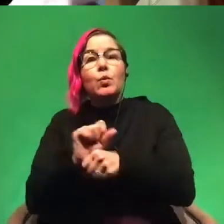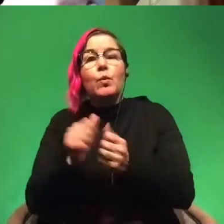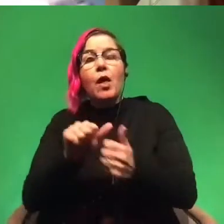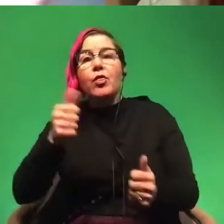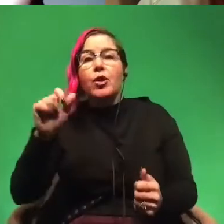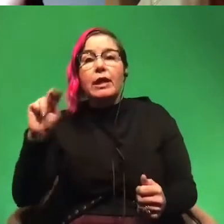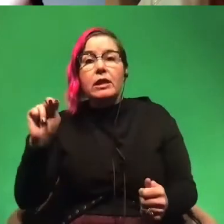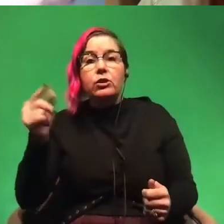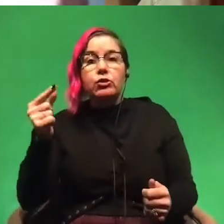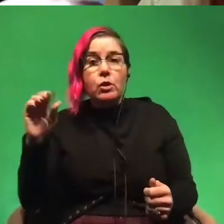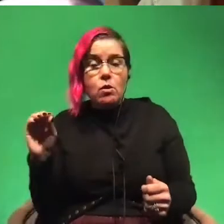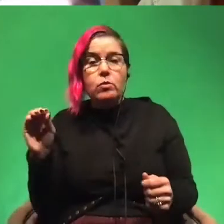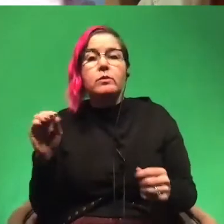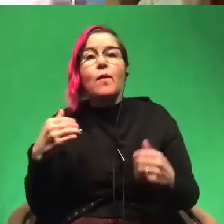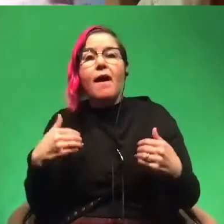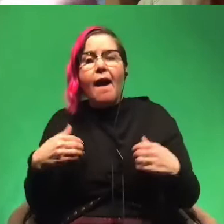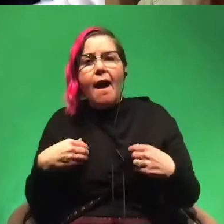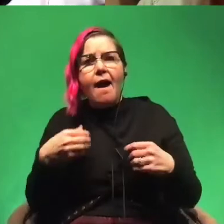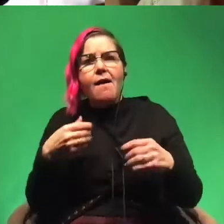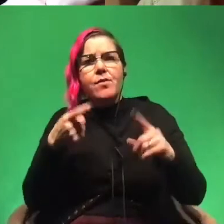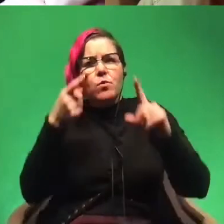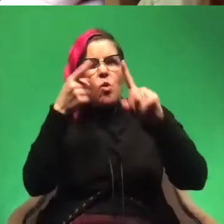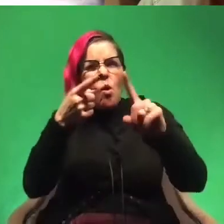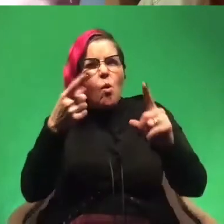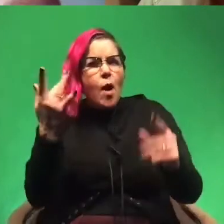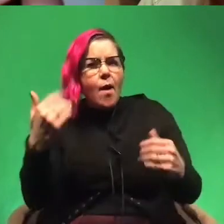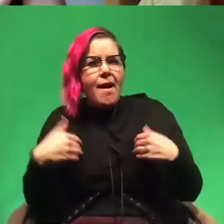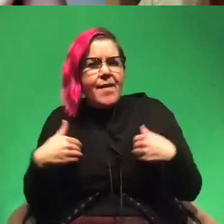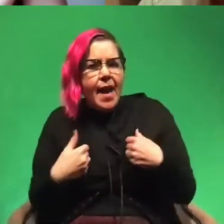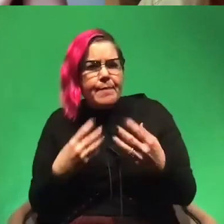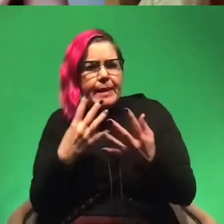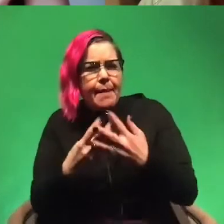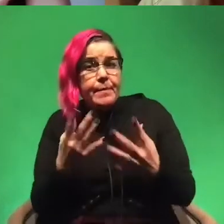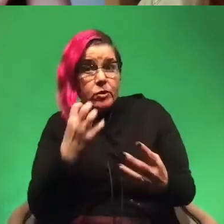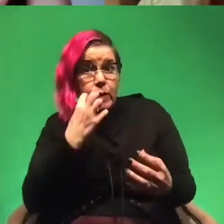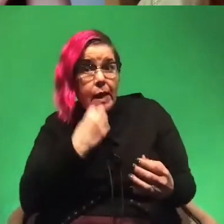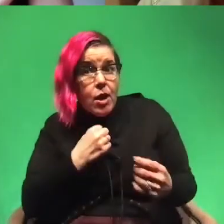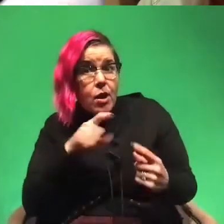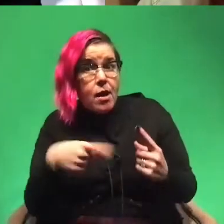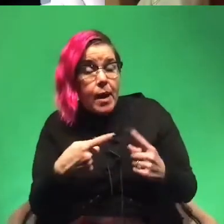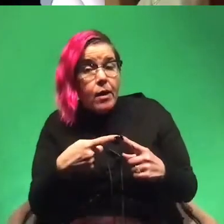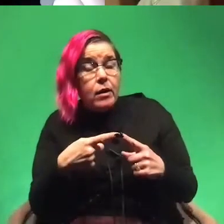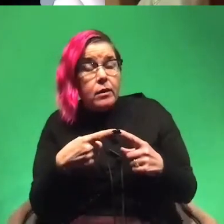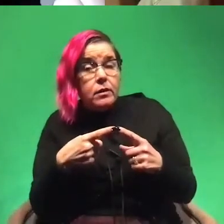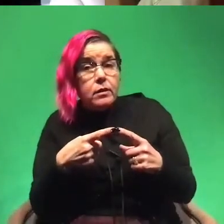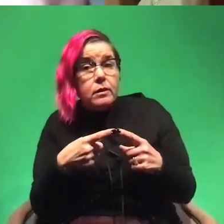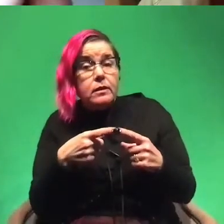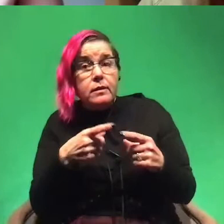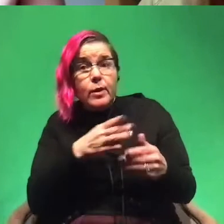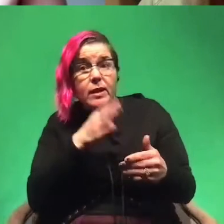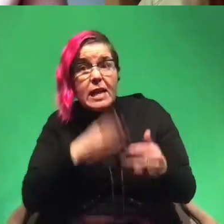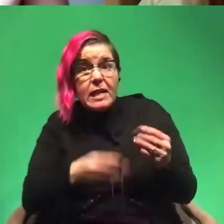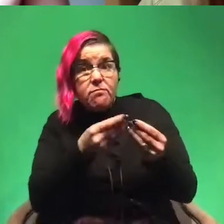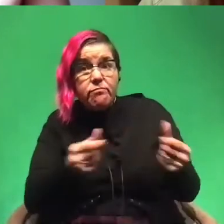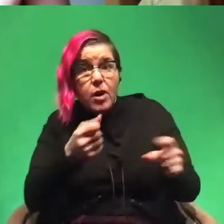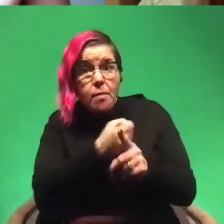with government? Do they have an underlying goal? Like, why do you have animals in captivity? Is it because you care about ending abuse? Is it